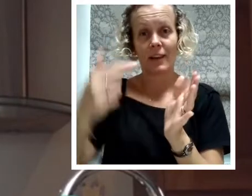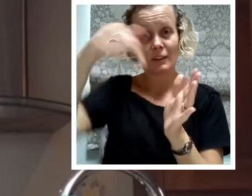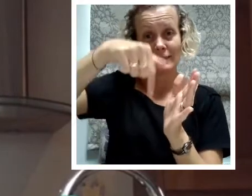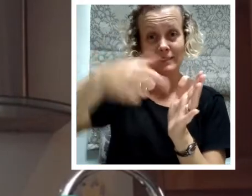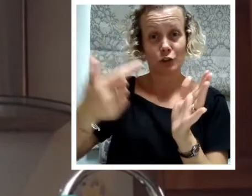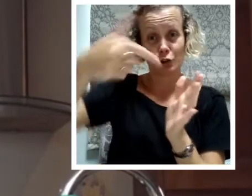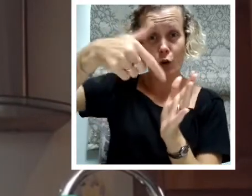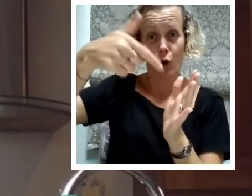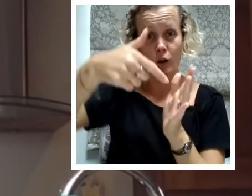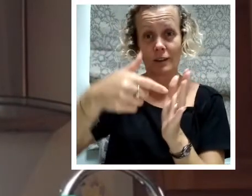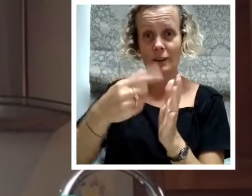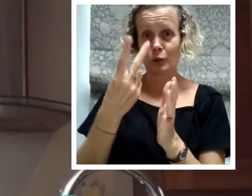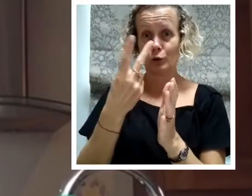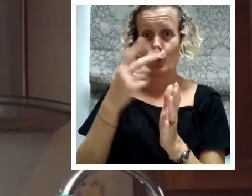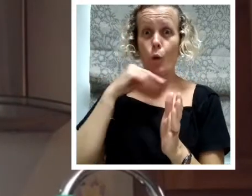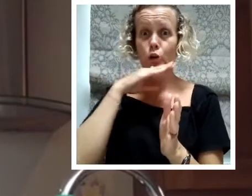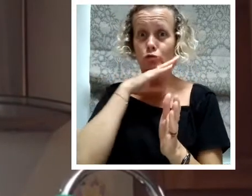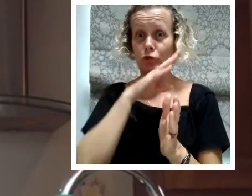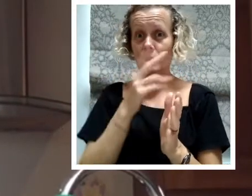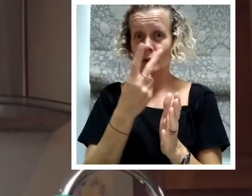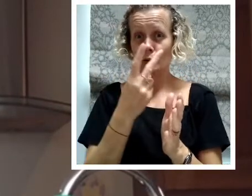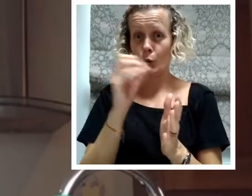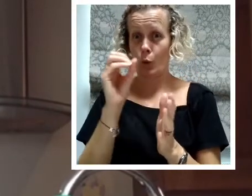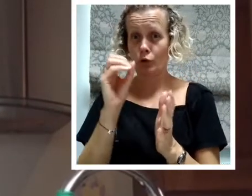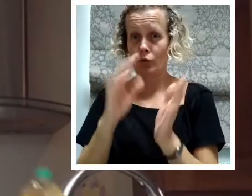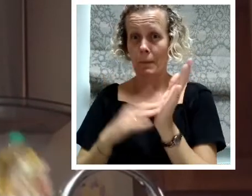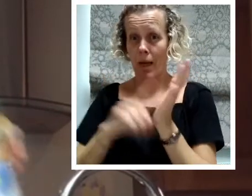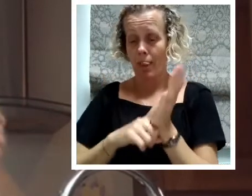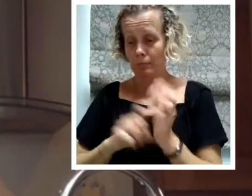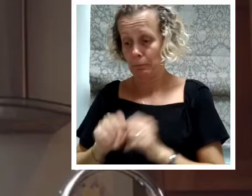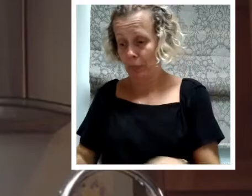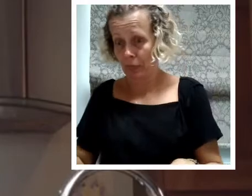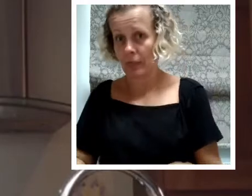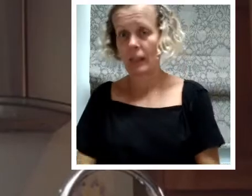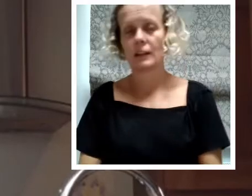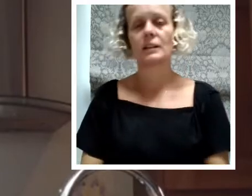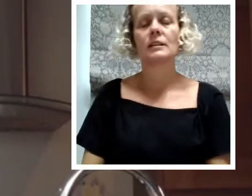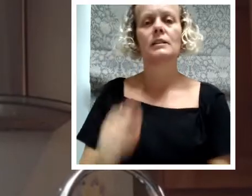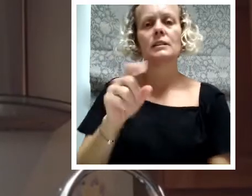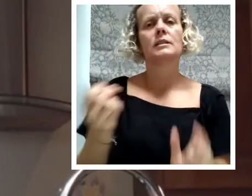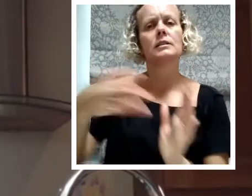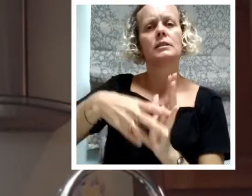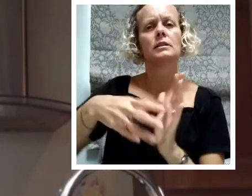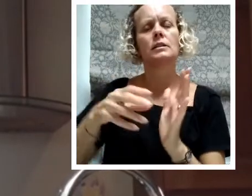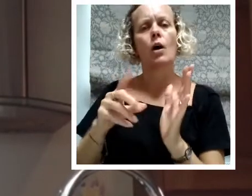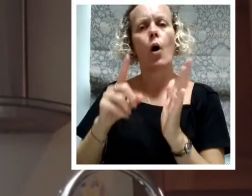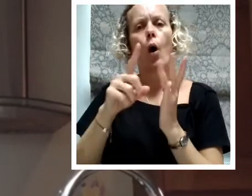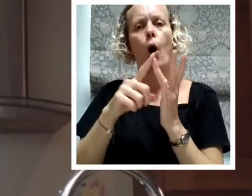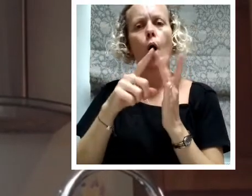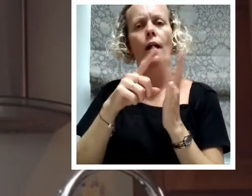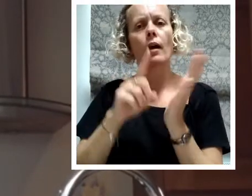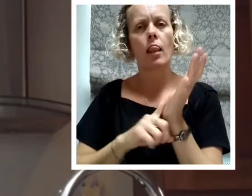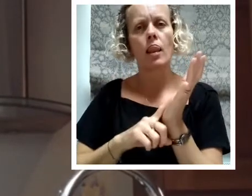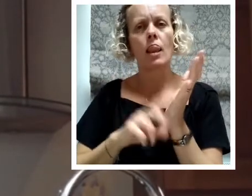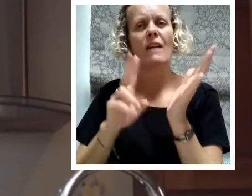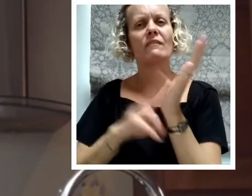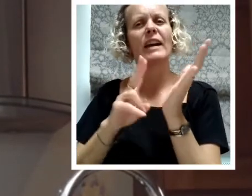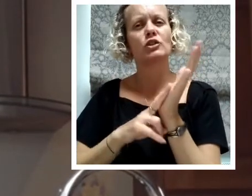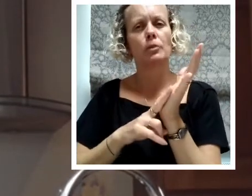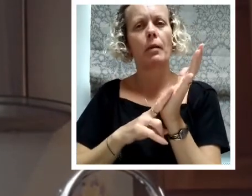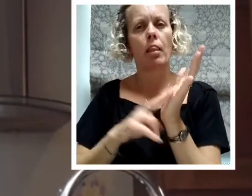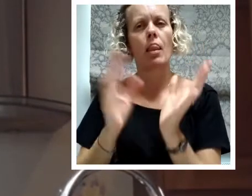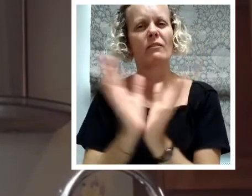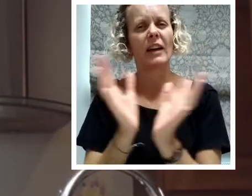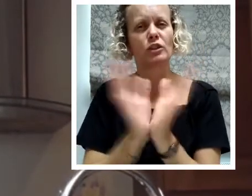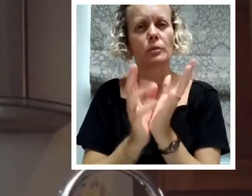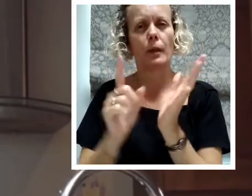bench. We are also going to add some vegetable oil, not olive oil, use a spoon easier, some vegetable oil.